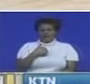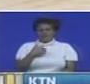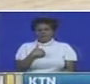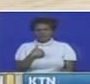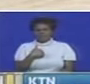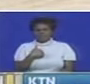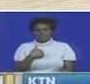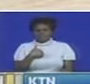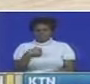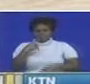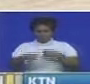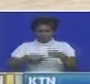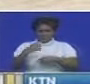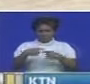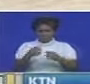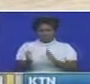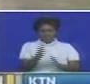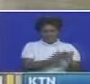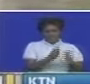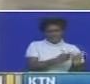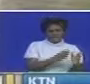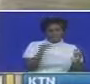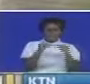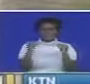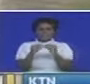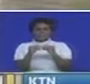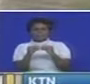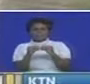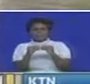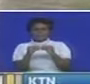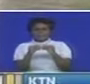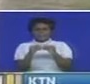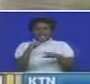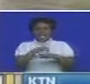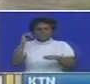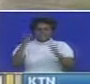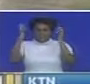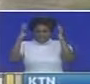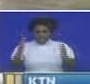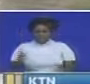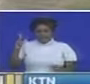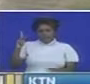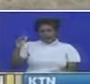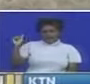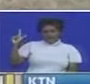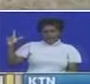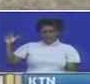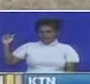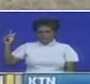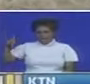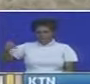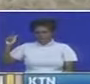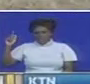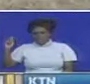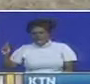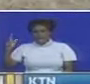we had a contingency planning meeting. The most affected areas being Kalapata, Lochwa,